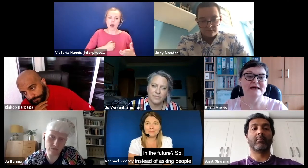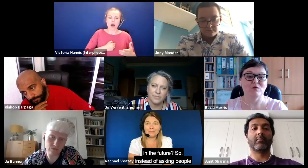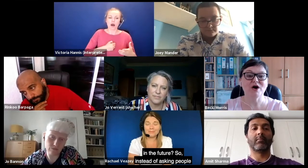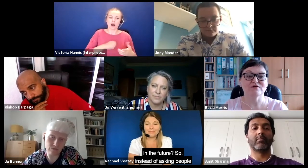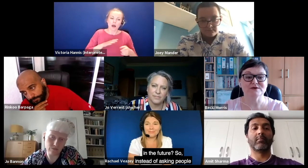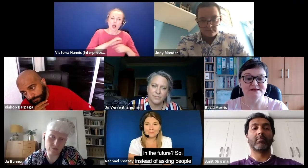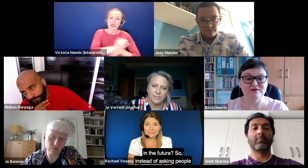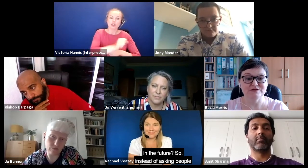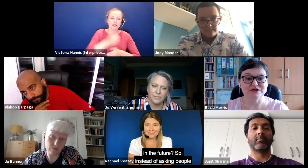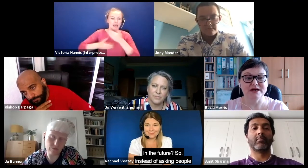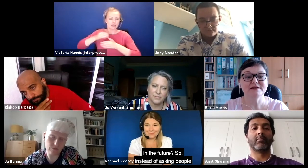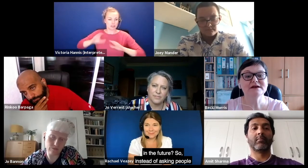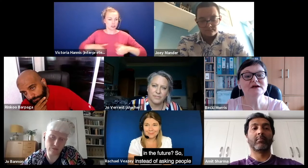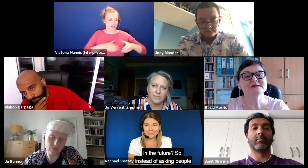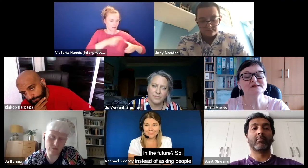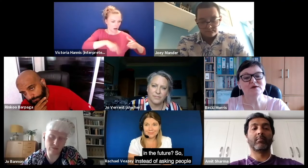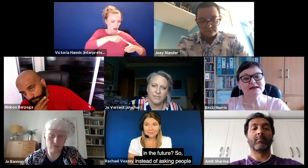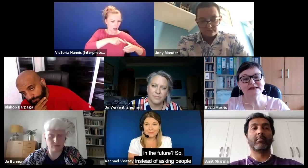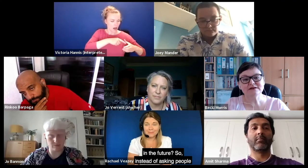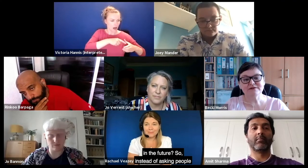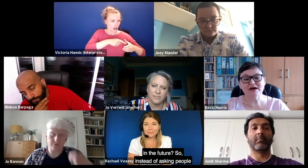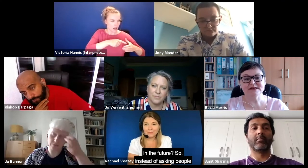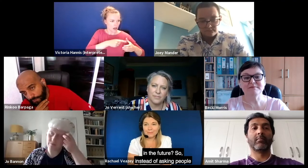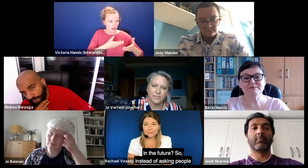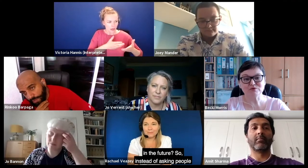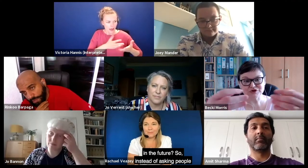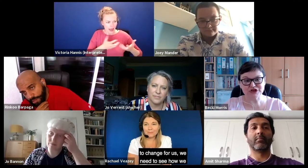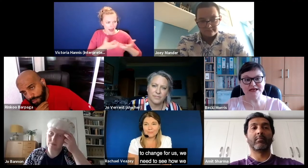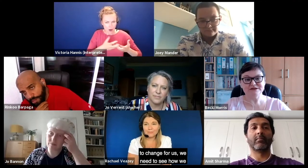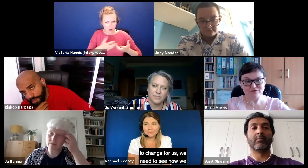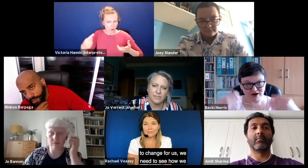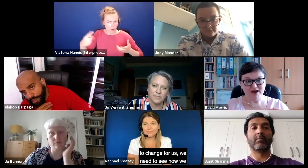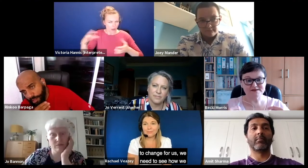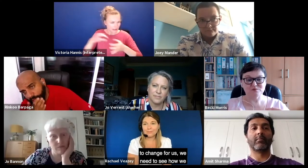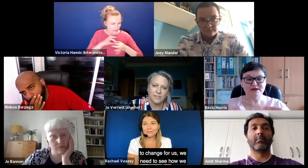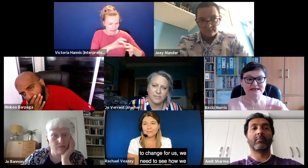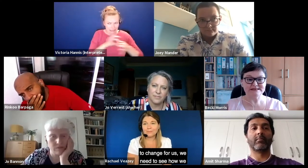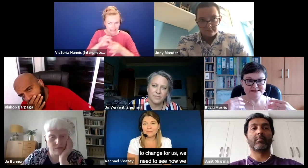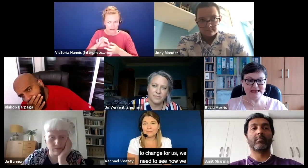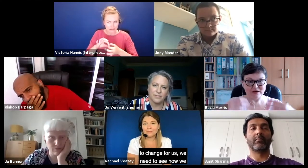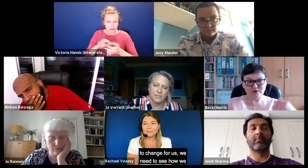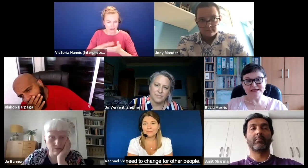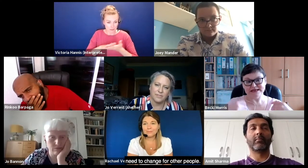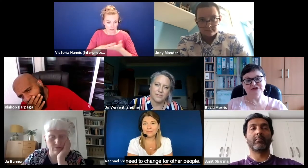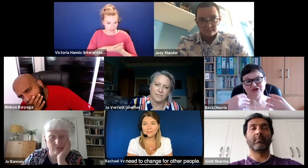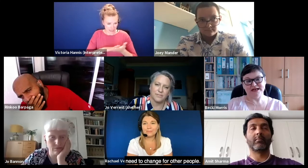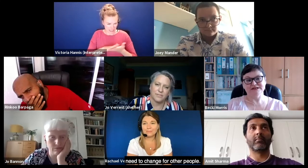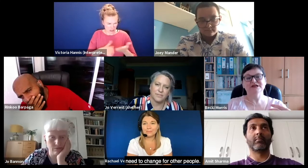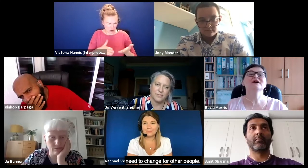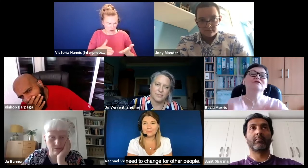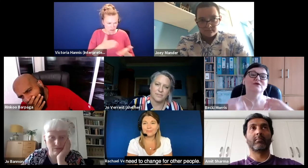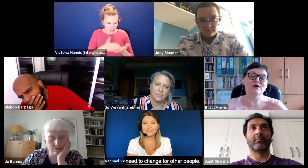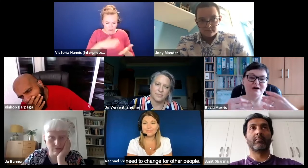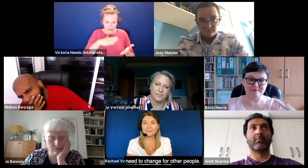have as our workforce in the future? So instead of asking people to change for us, we need to see how we need to